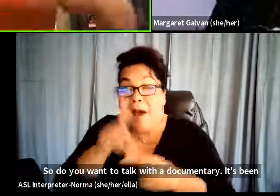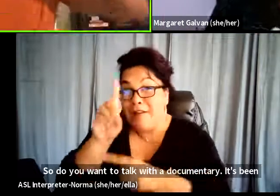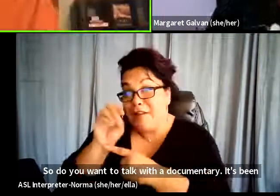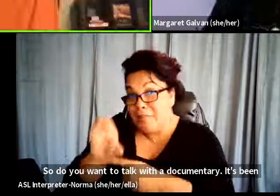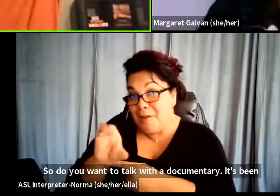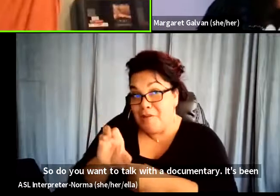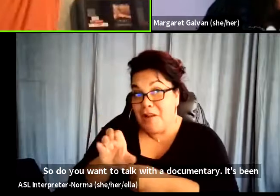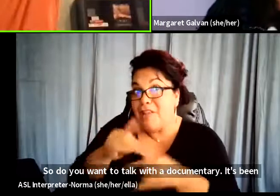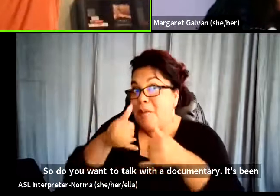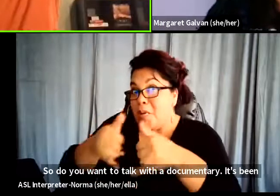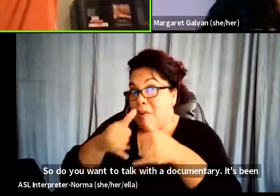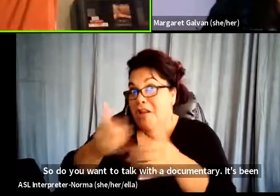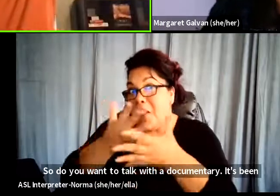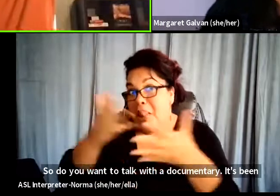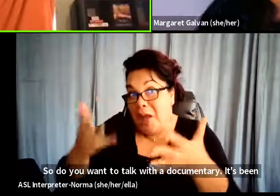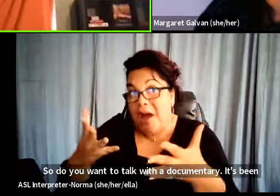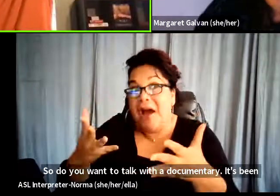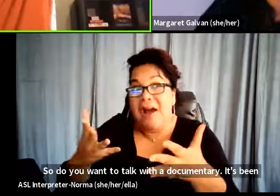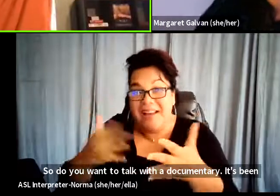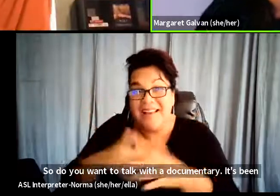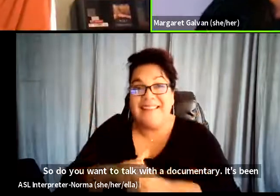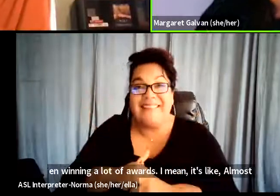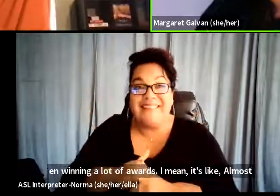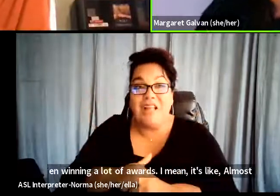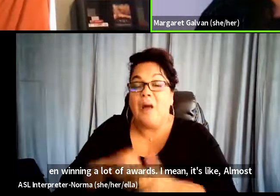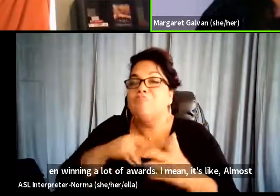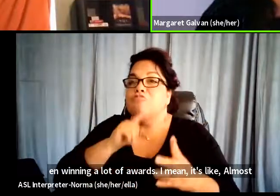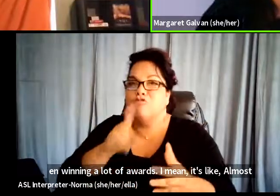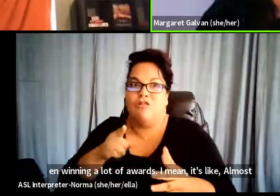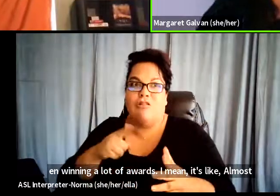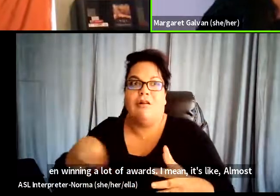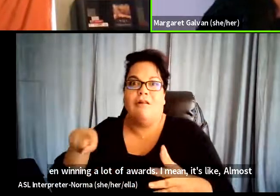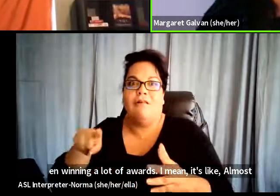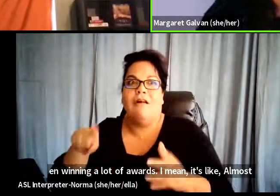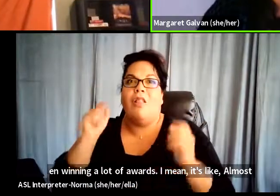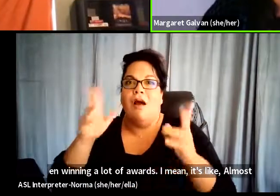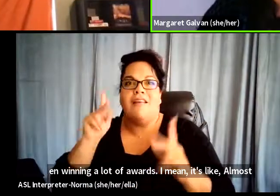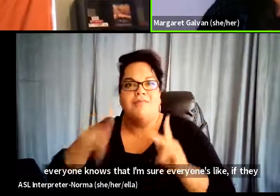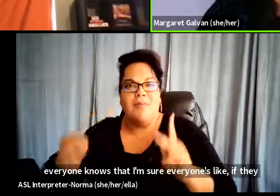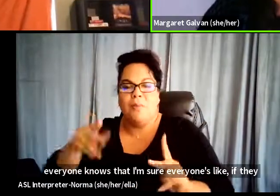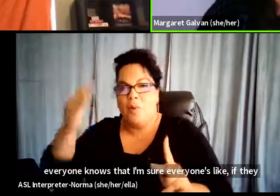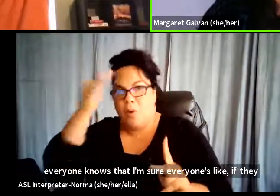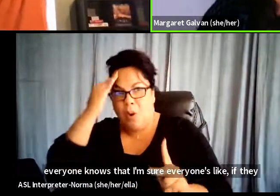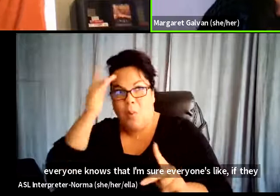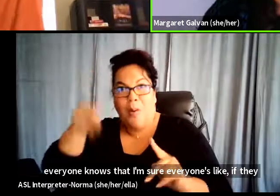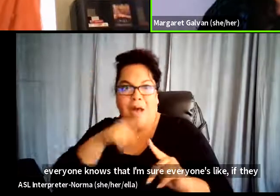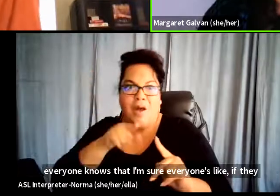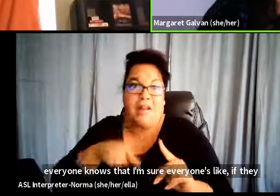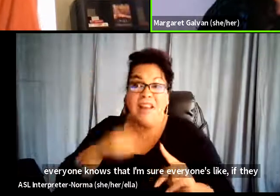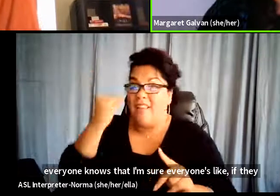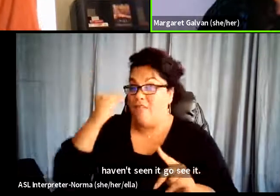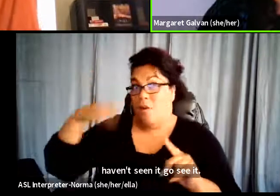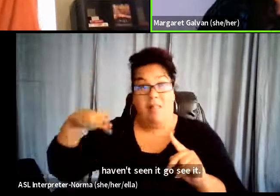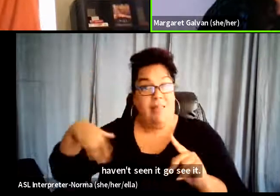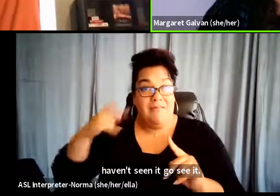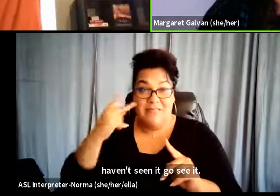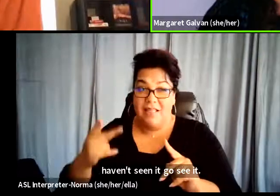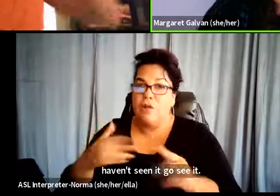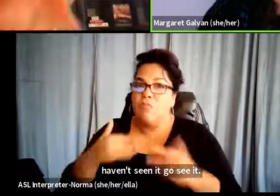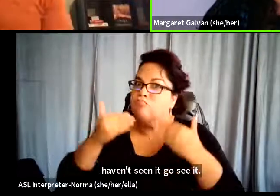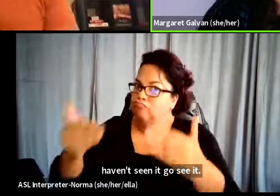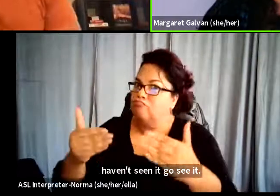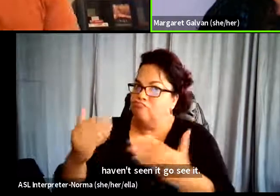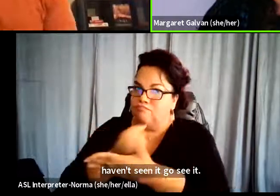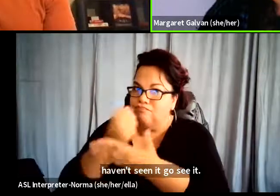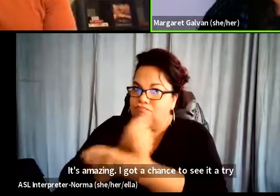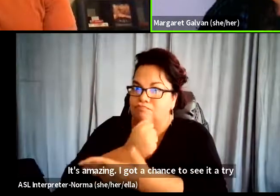mean, it's like almost everyone knows that I'm sure everyone's like, if they haven't seen it, go see it. Um, it's amazing. I got a chance